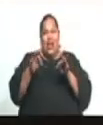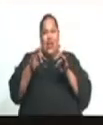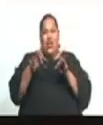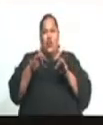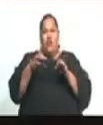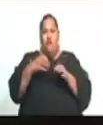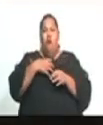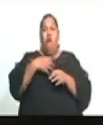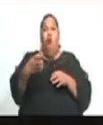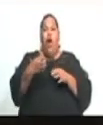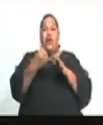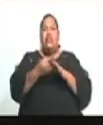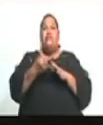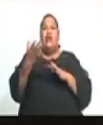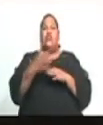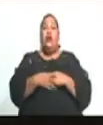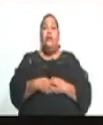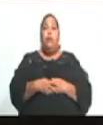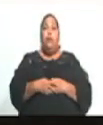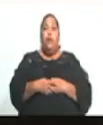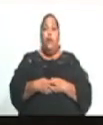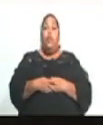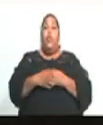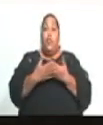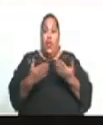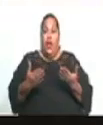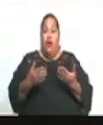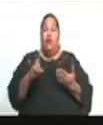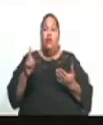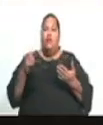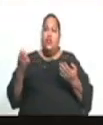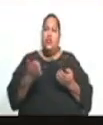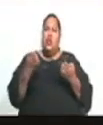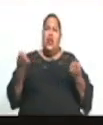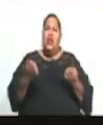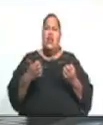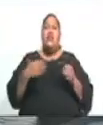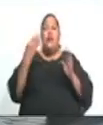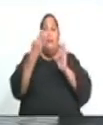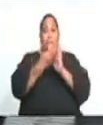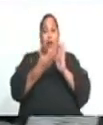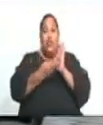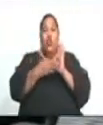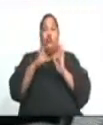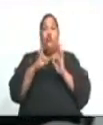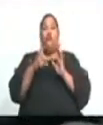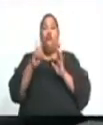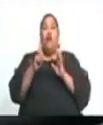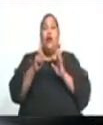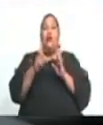Dialogue Fiji Executive Director Nilesh Lal emphasized the centrality of the budget to democratic